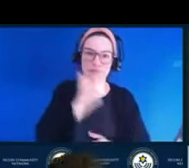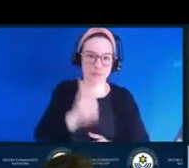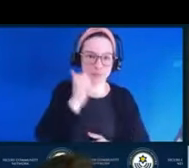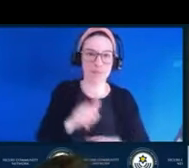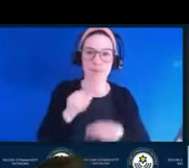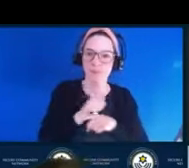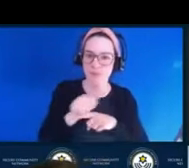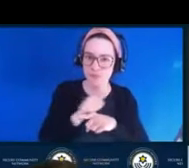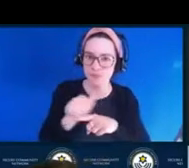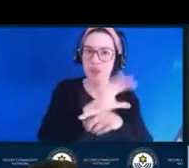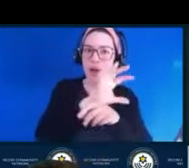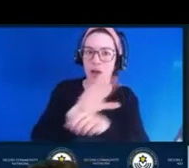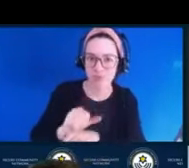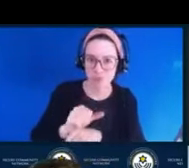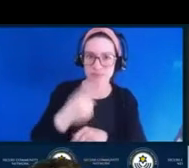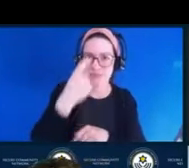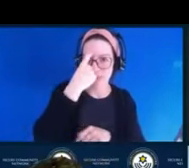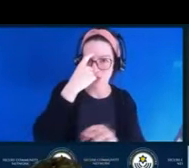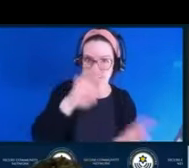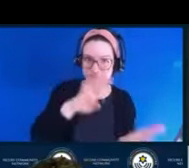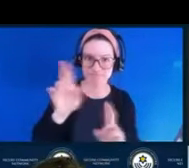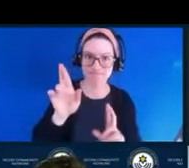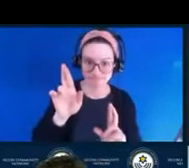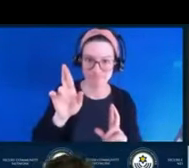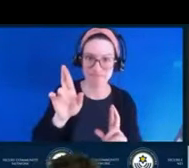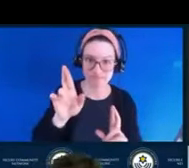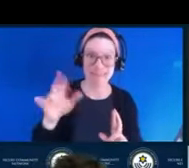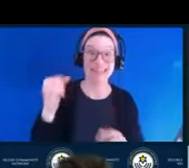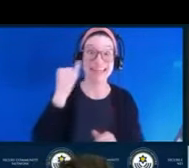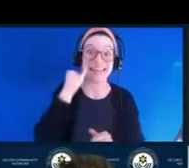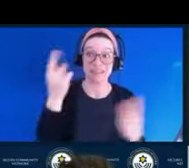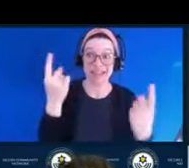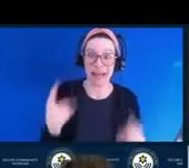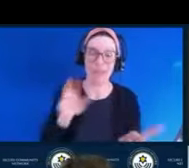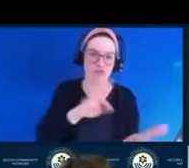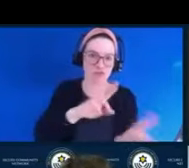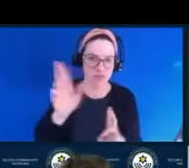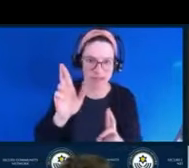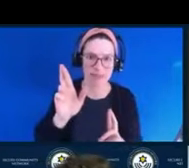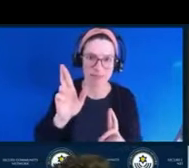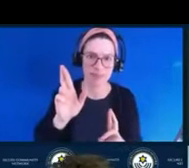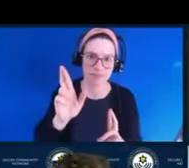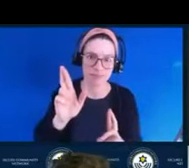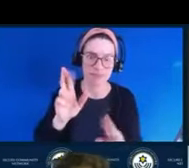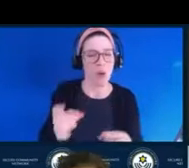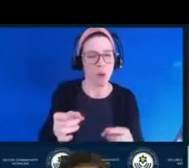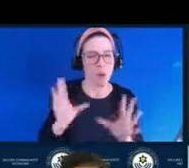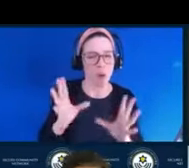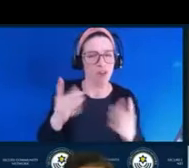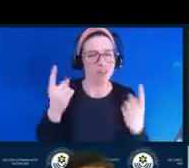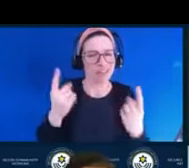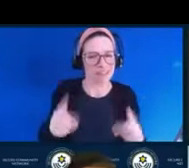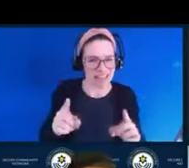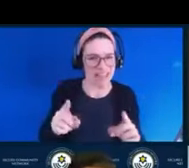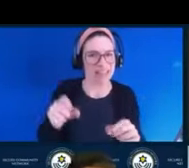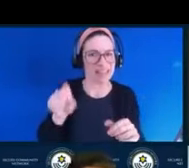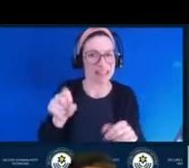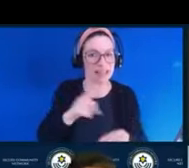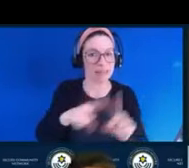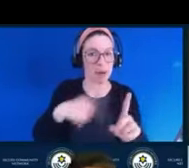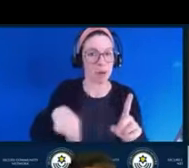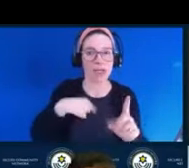that we are preparing ourselves mentally. In the event we are faced with a tragic event, we know that we won't stop